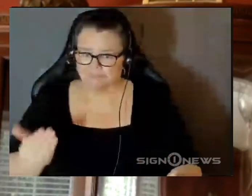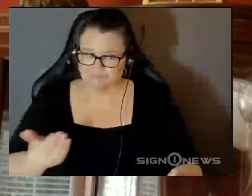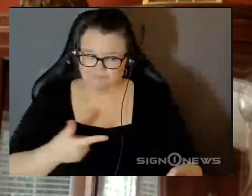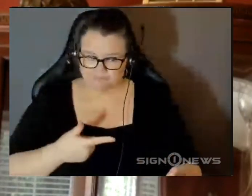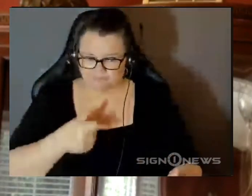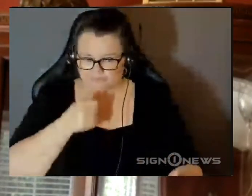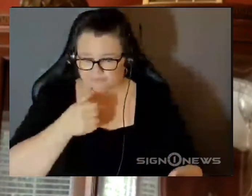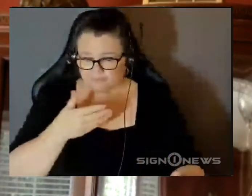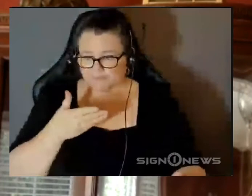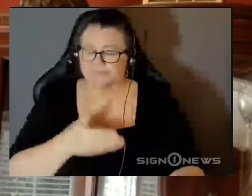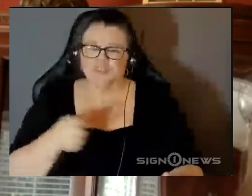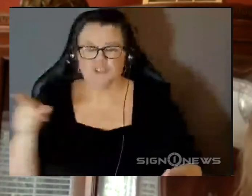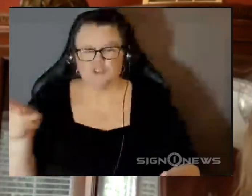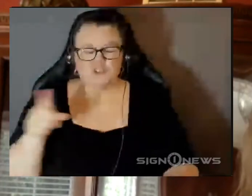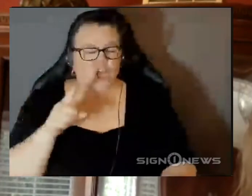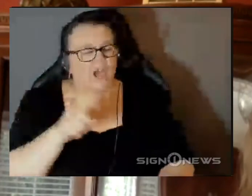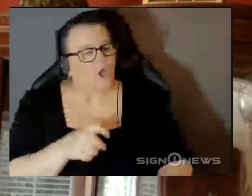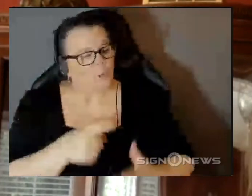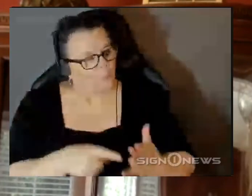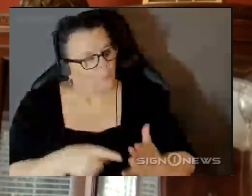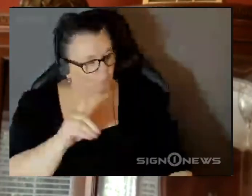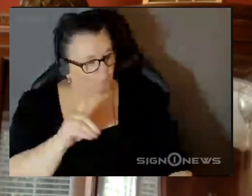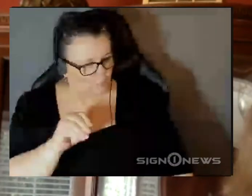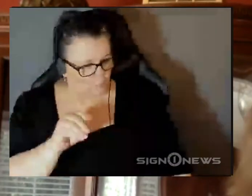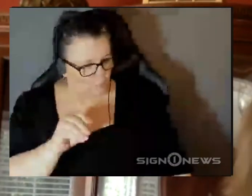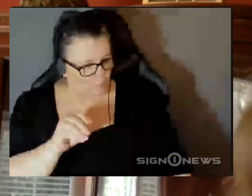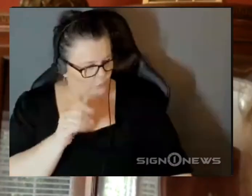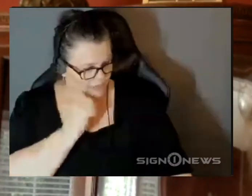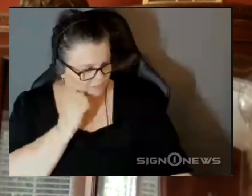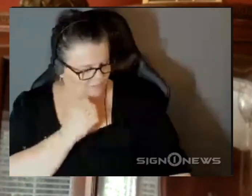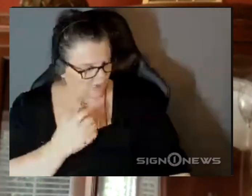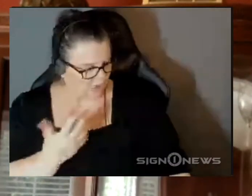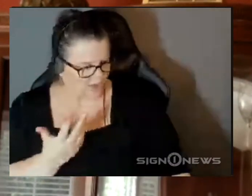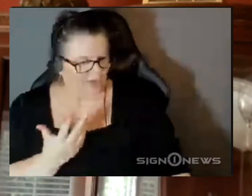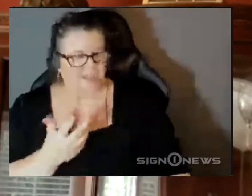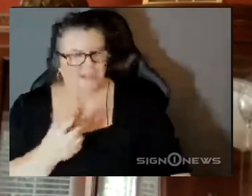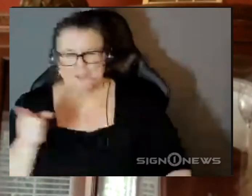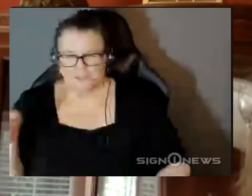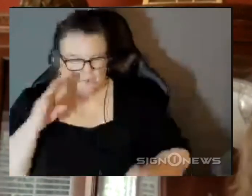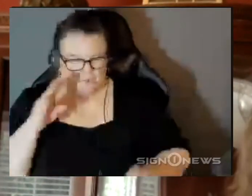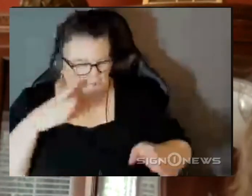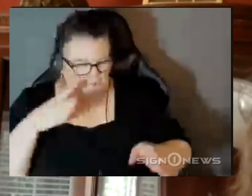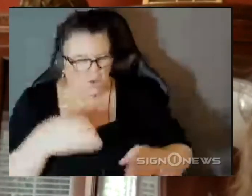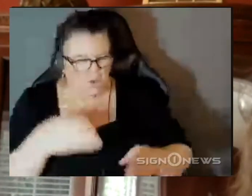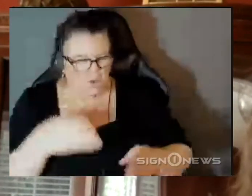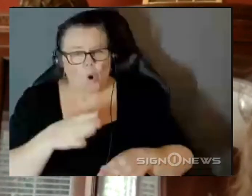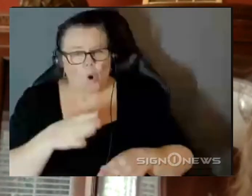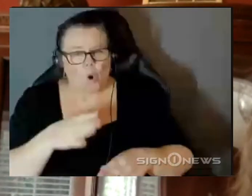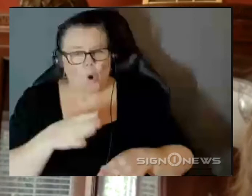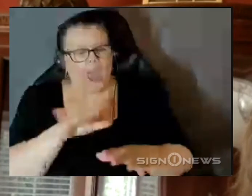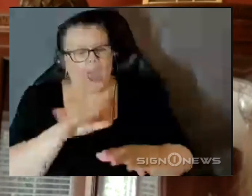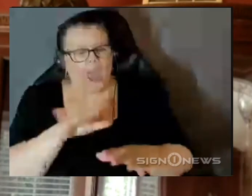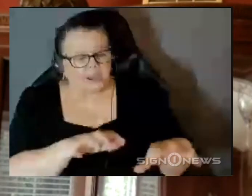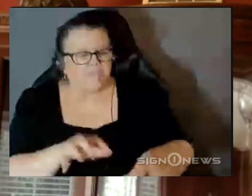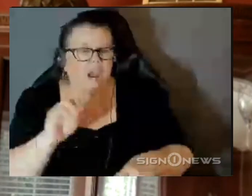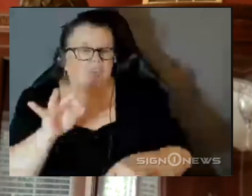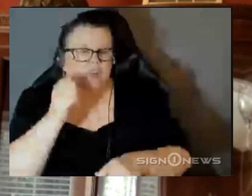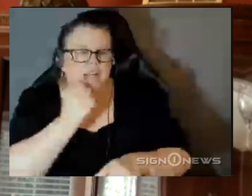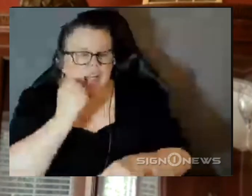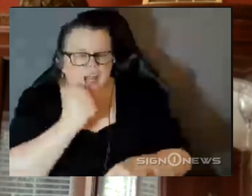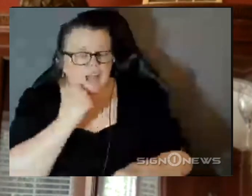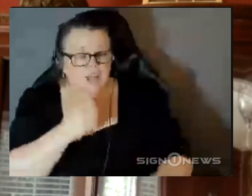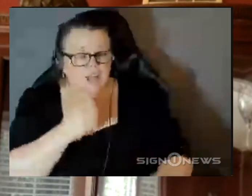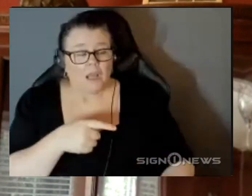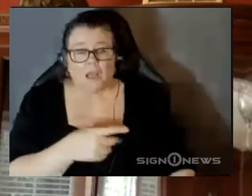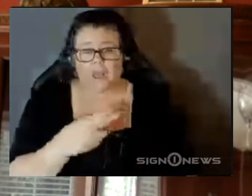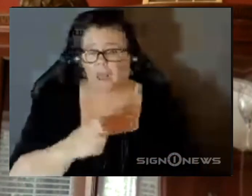every day. She was focused very, very much on activities of daily living. And he wouldn't answer. He's like,